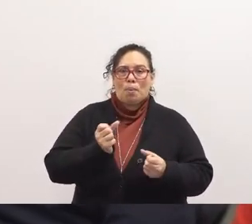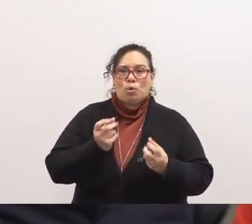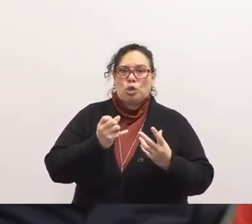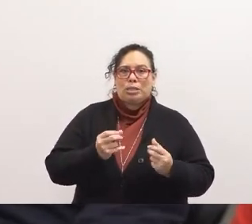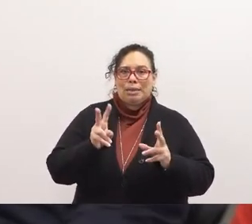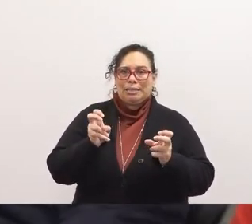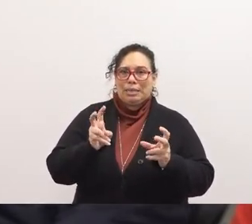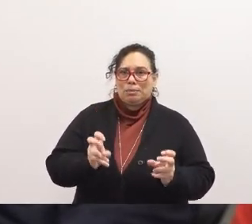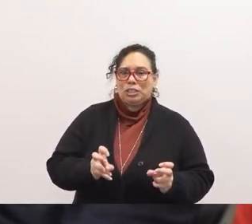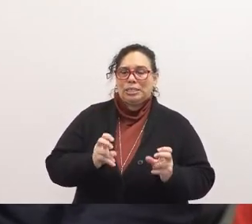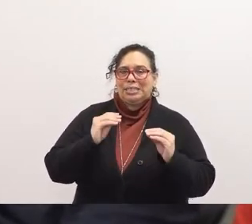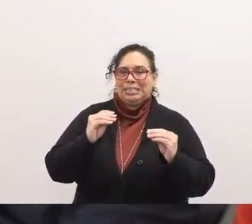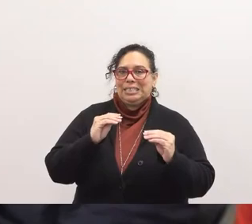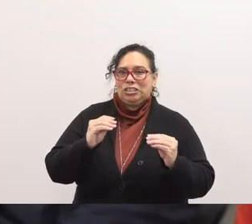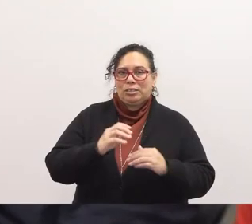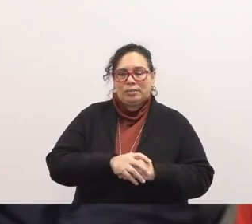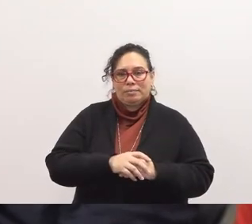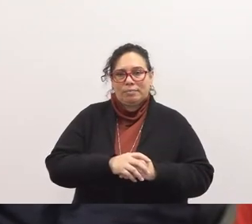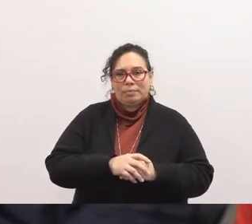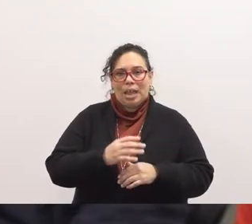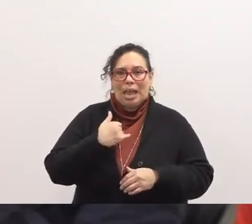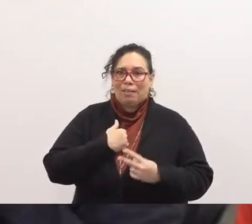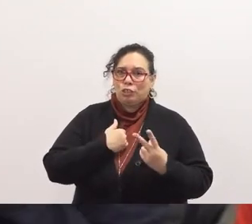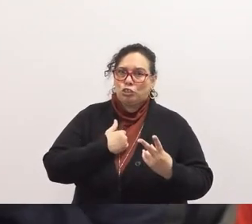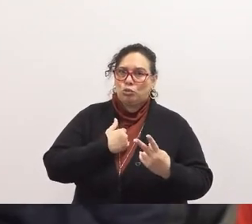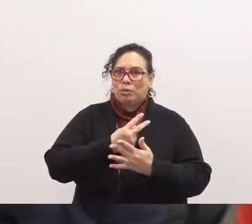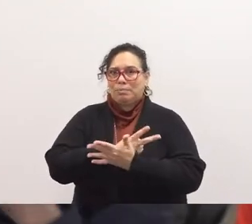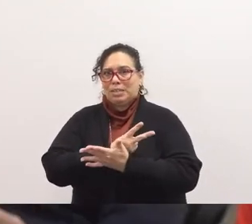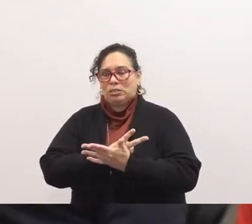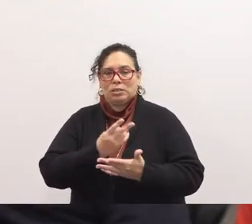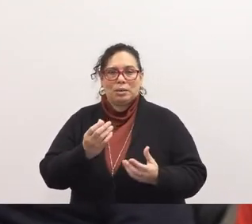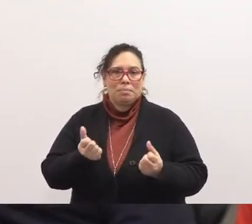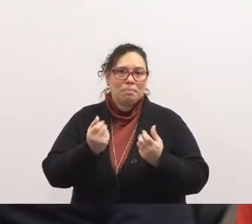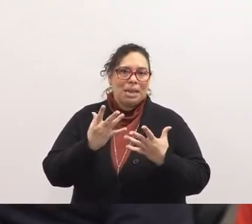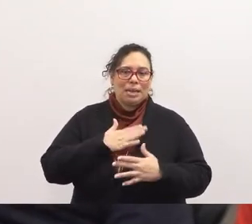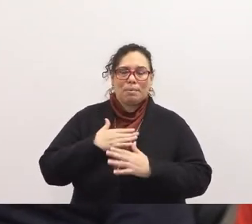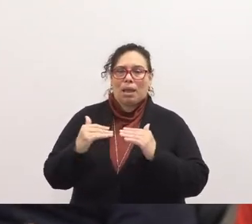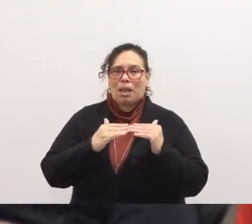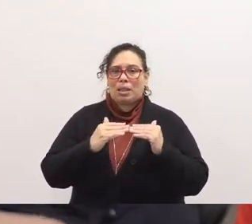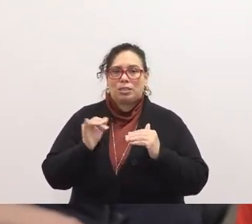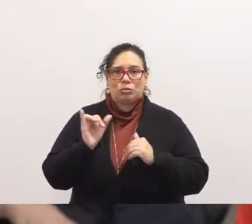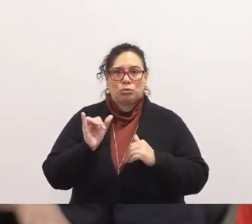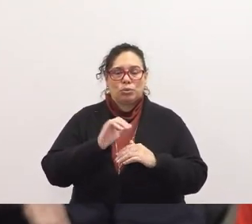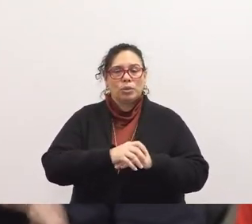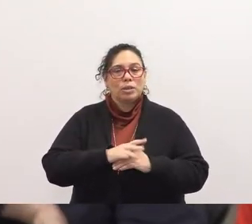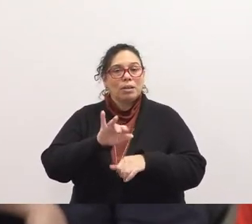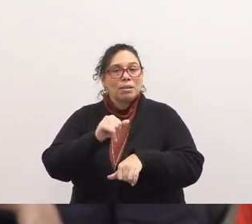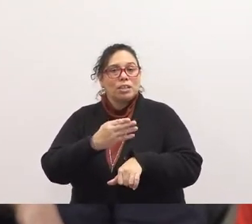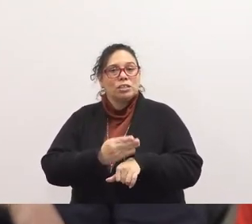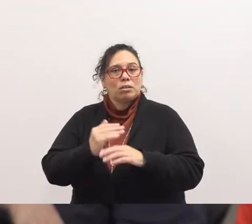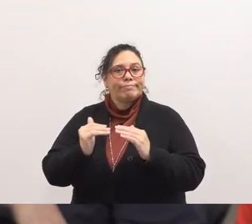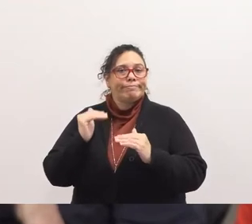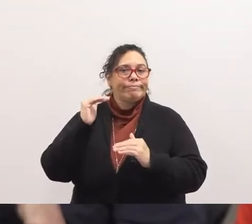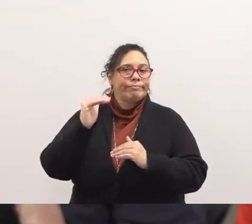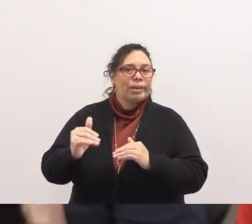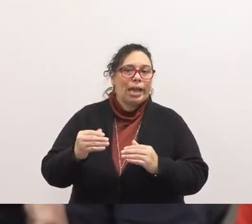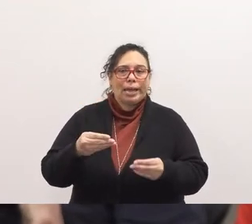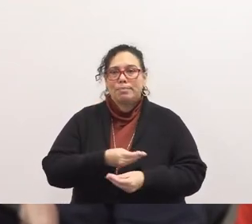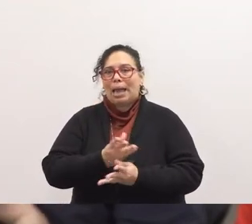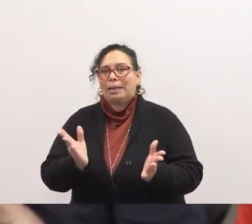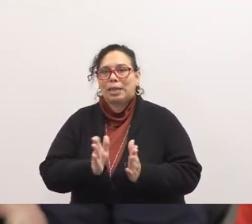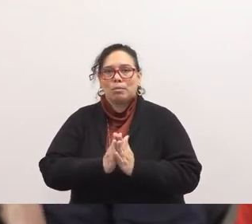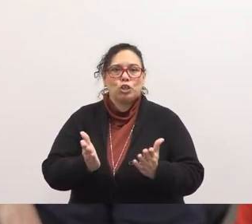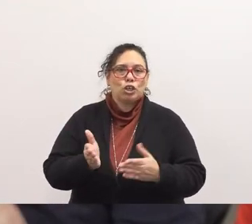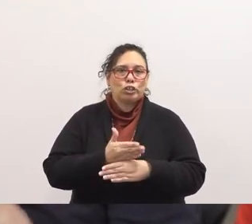multi-subject matter teaching credentials. I have two master's degrees, and I know many of my colleagues do as well. The job goes far beyond circulating books and